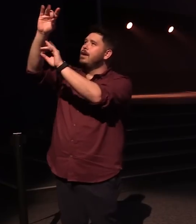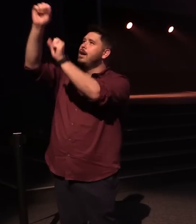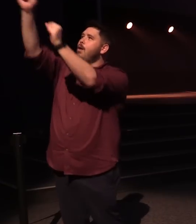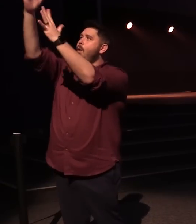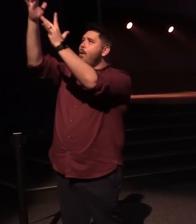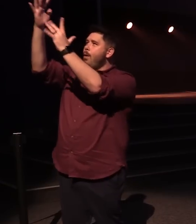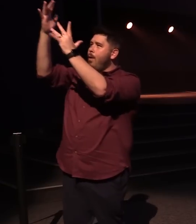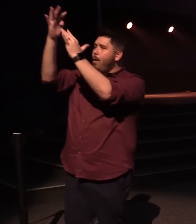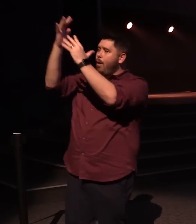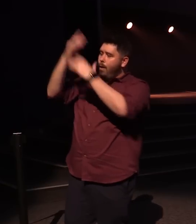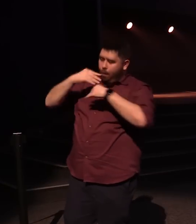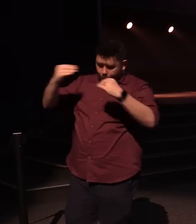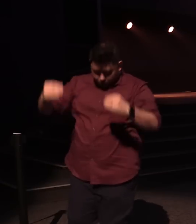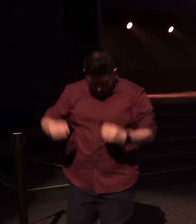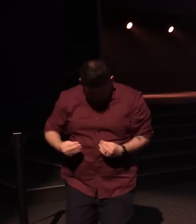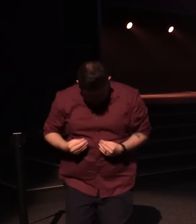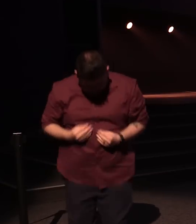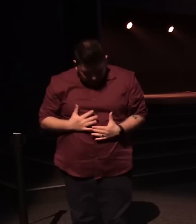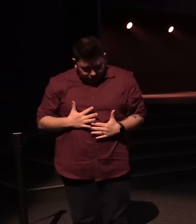your breath.